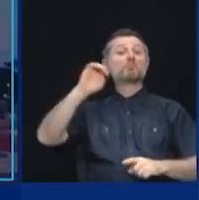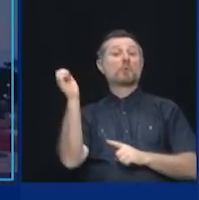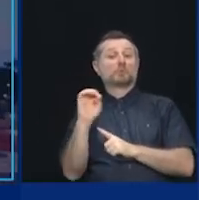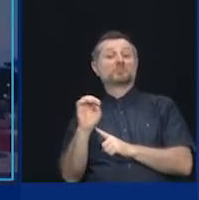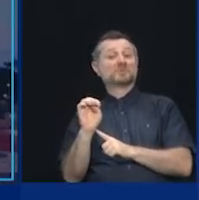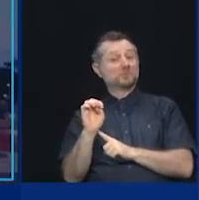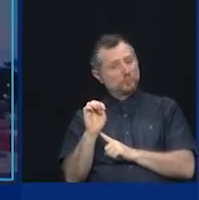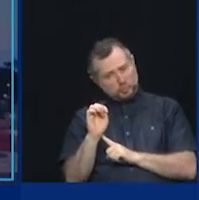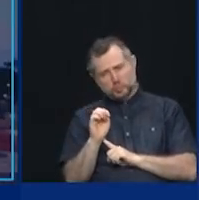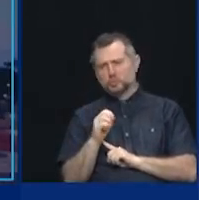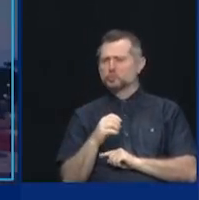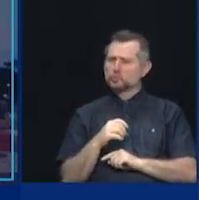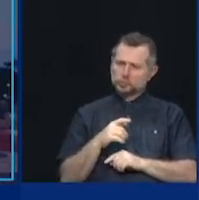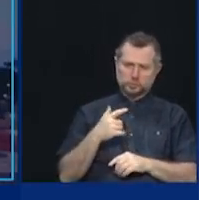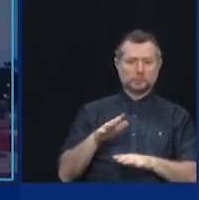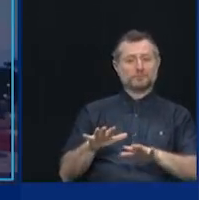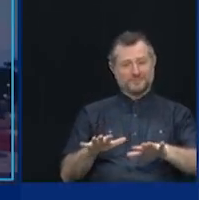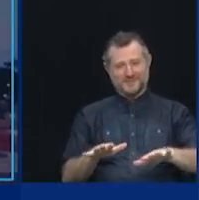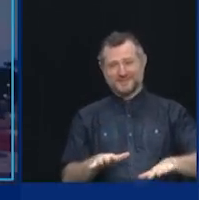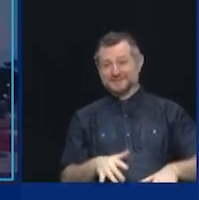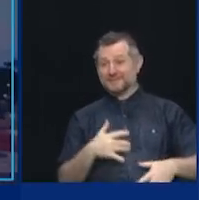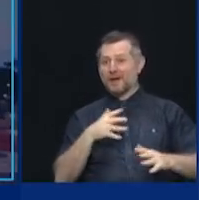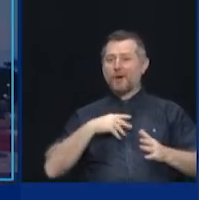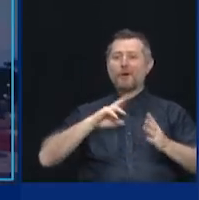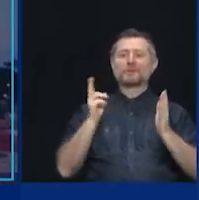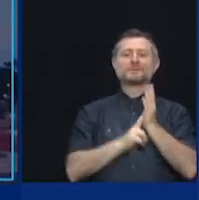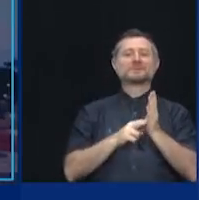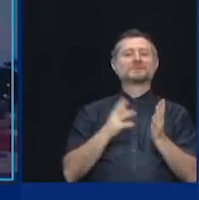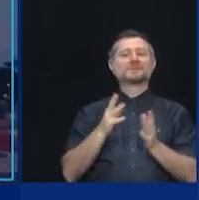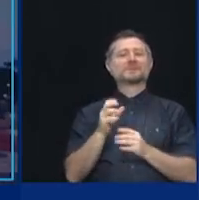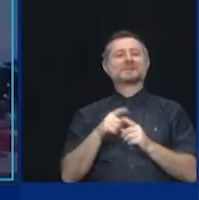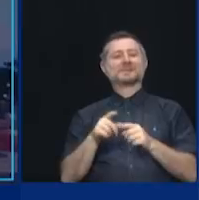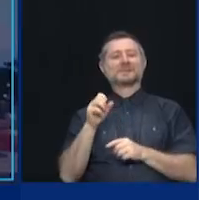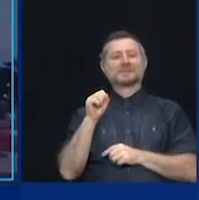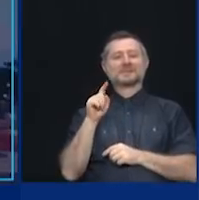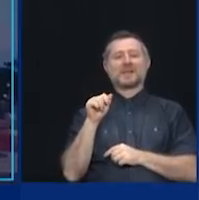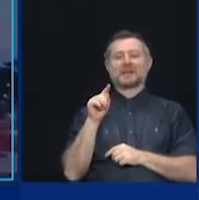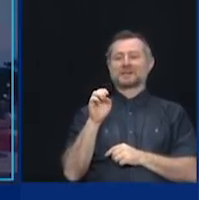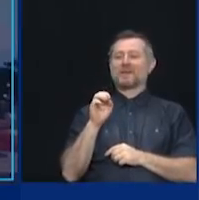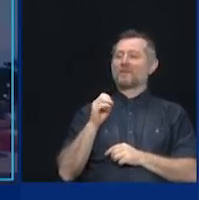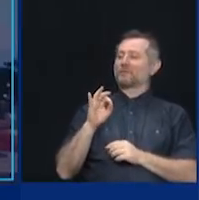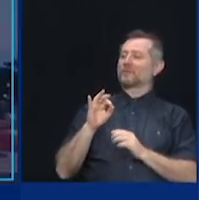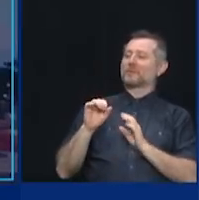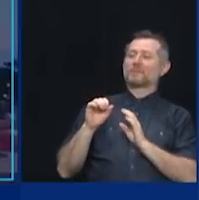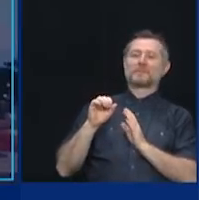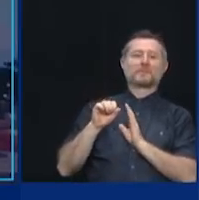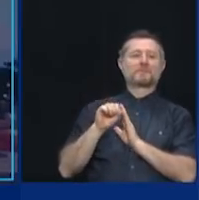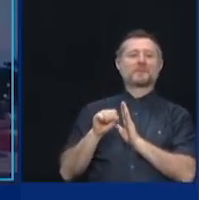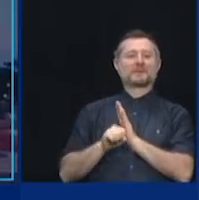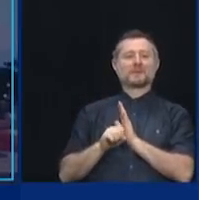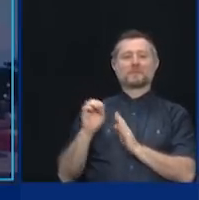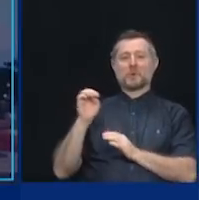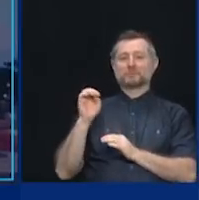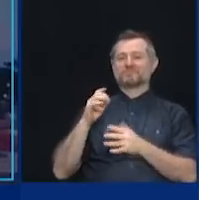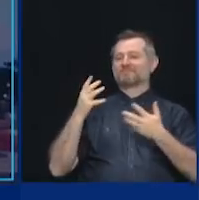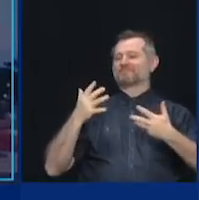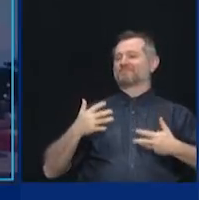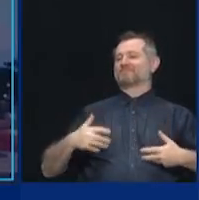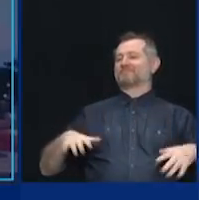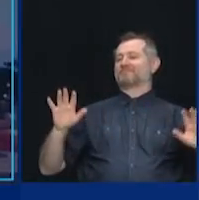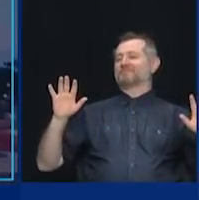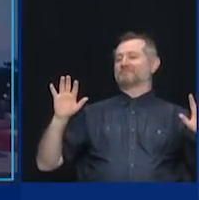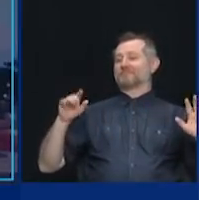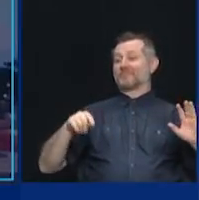state of emergency that I had declared in consultation with Commissioner Zucker, a health emergency. It